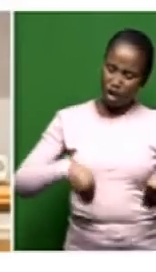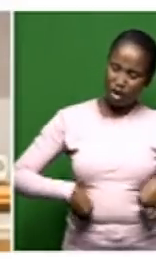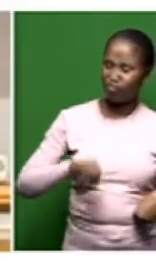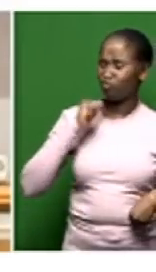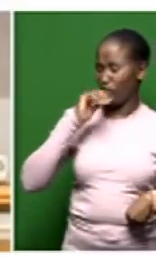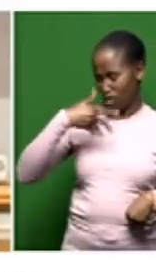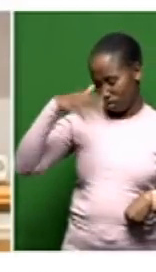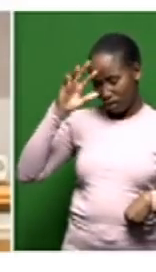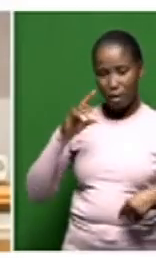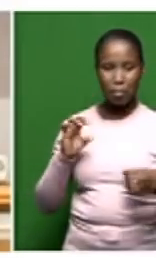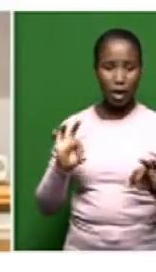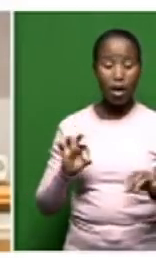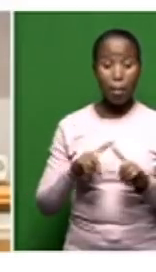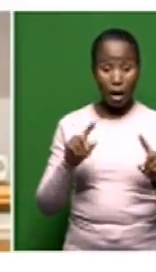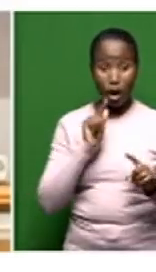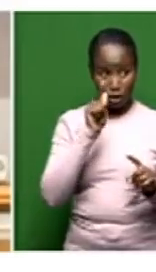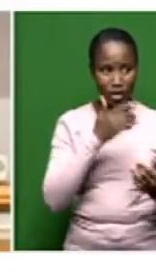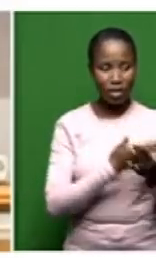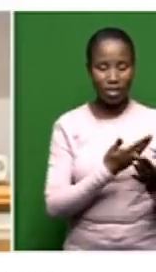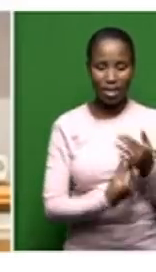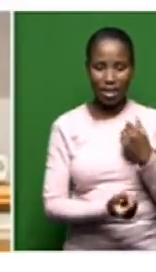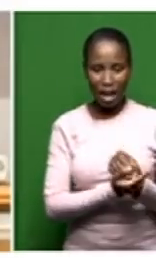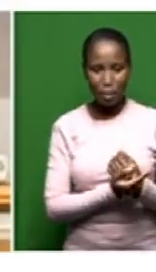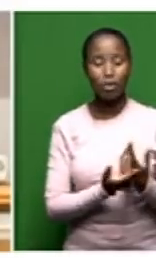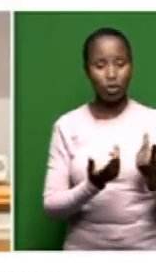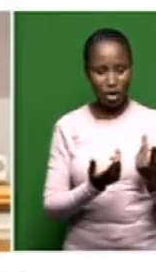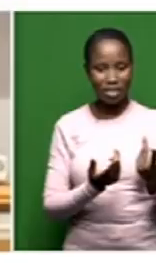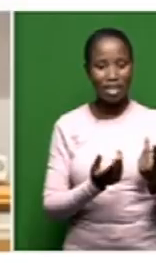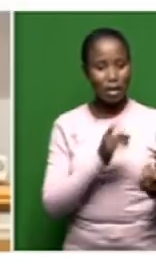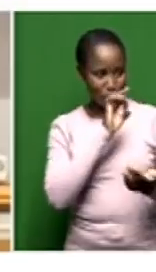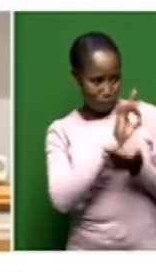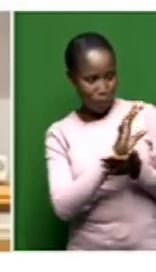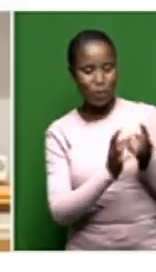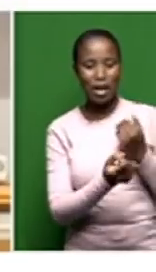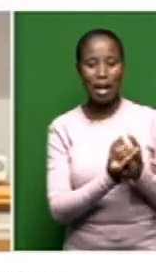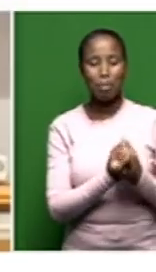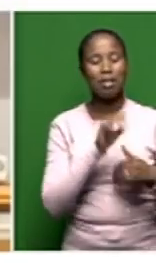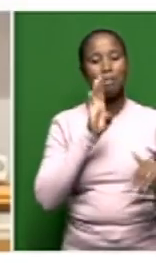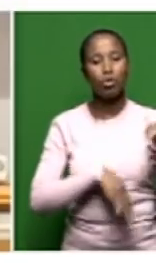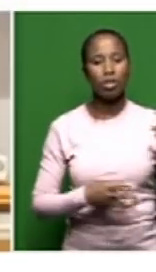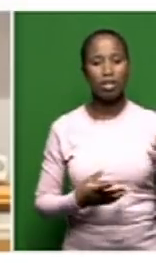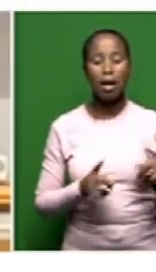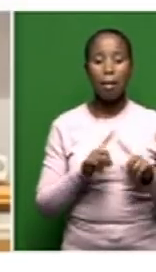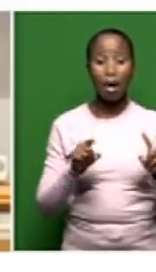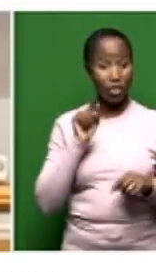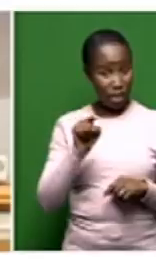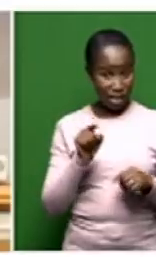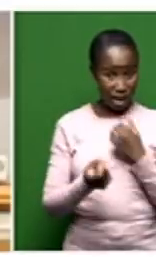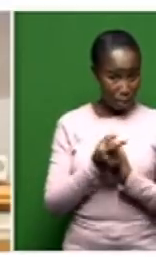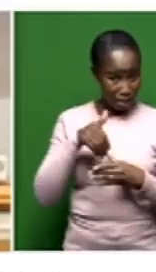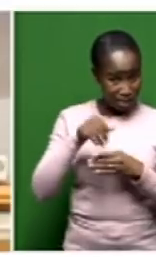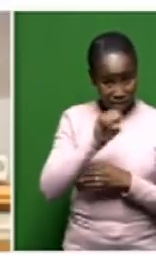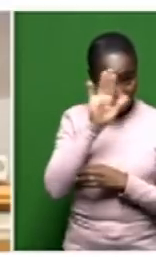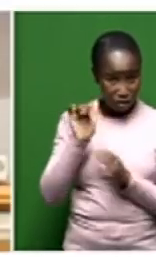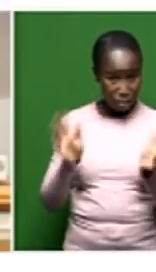so on, I'm afraid to say you're not going to buckle down. There is going to be then a culture of impunity. It is not only in South Africa. I